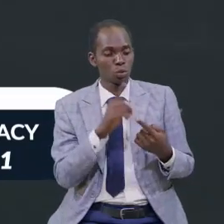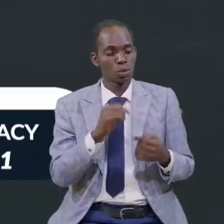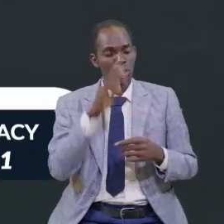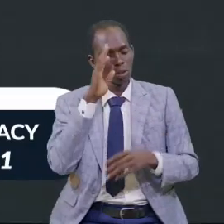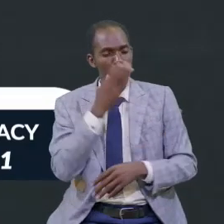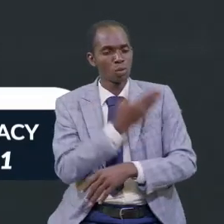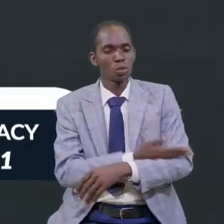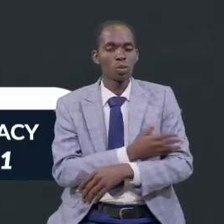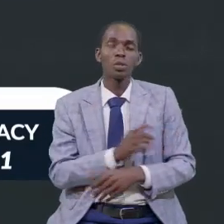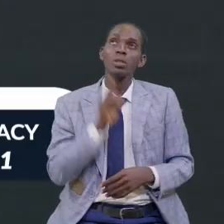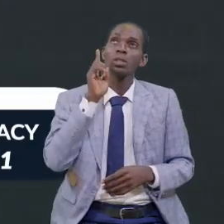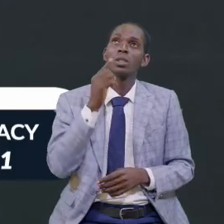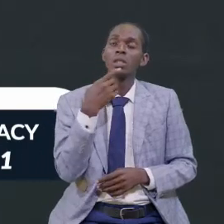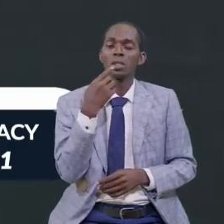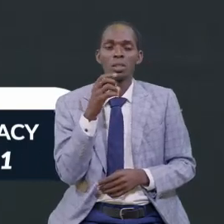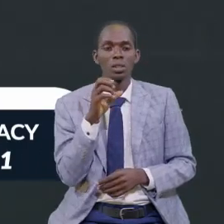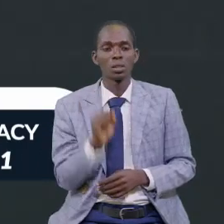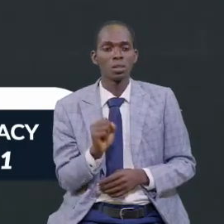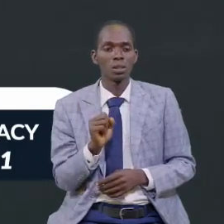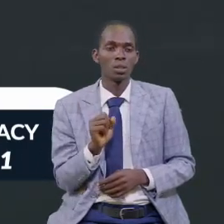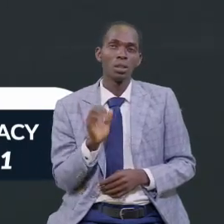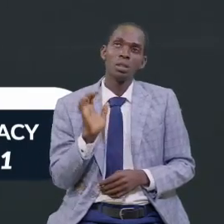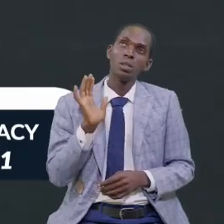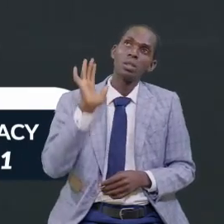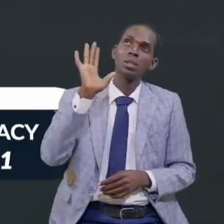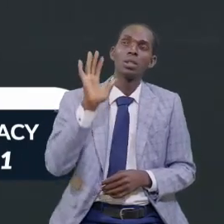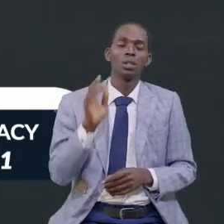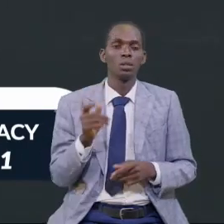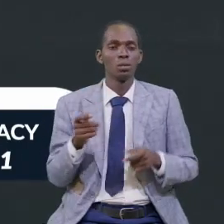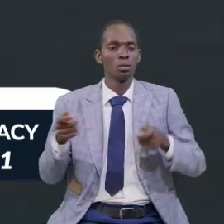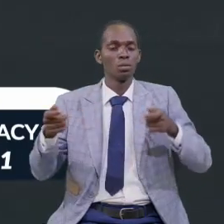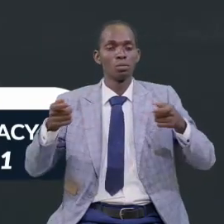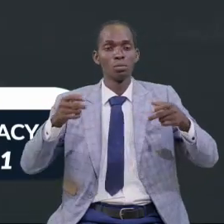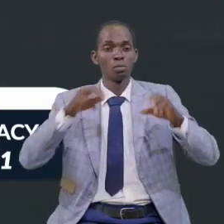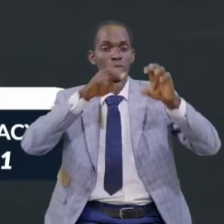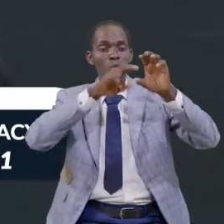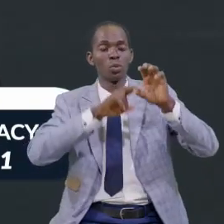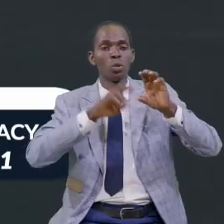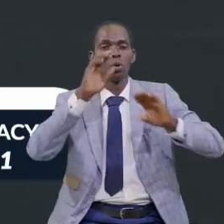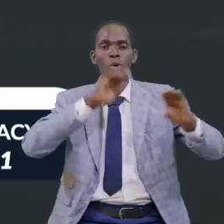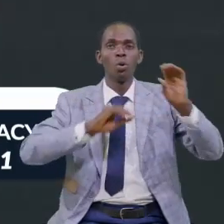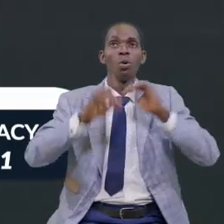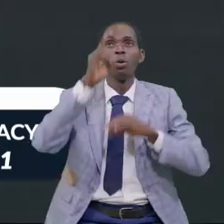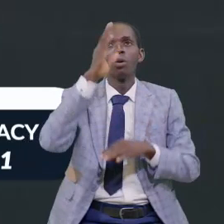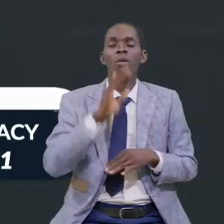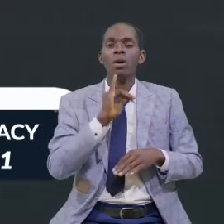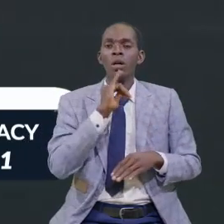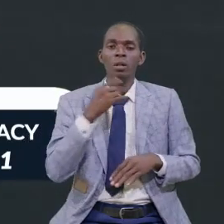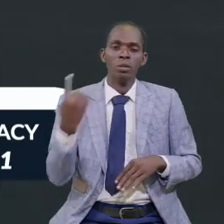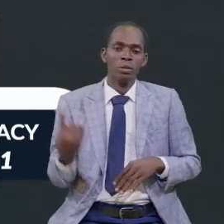thy throne, O God, is forever and ever. A